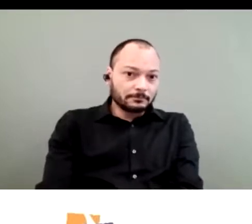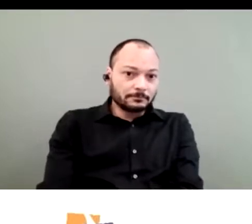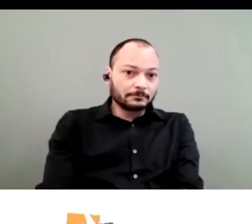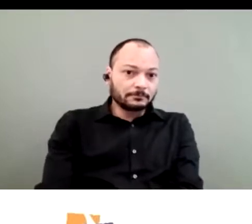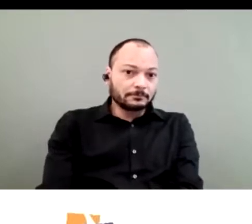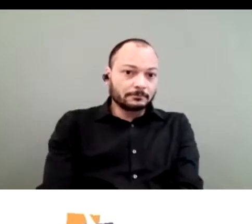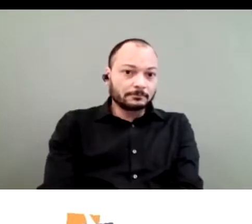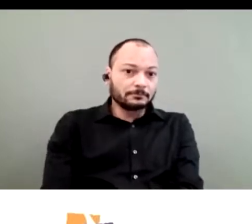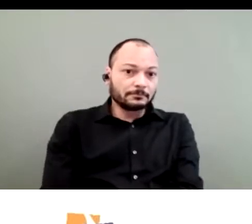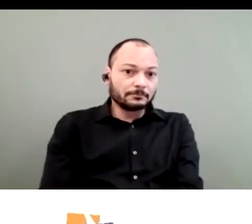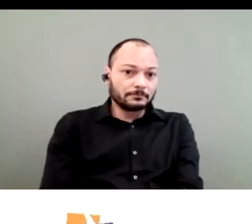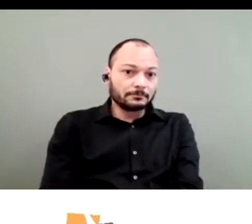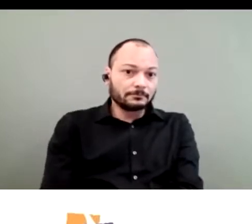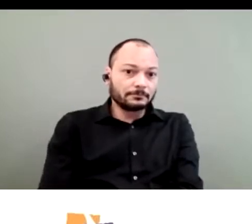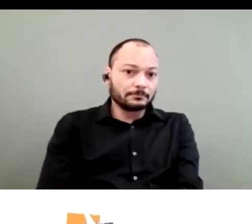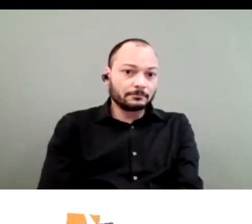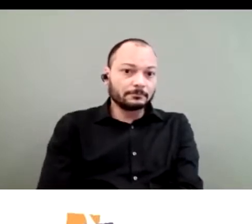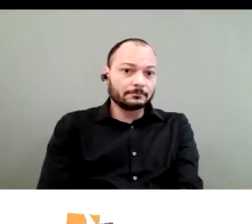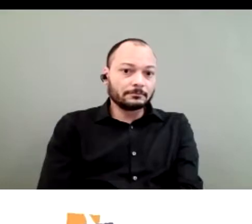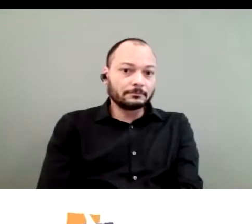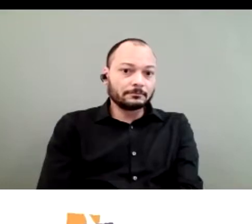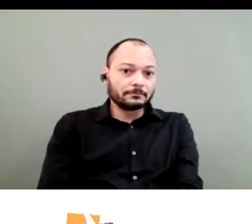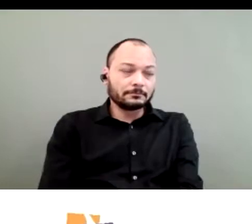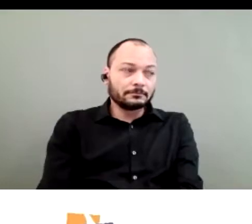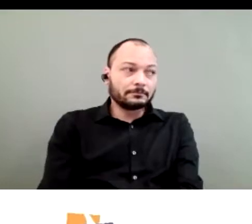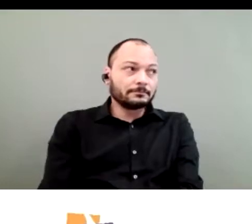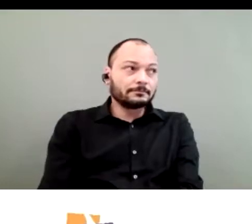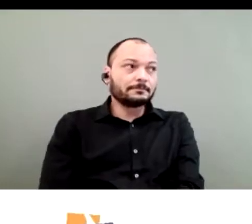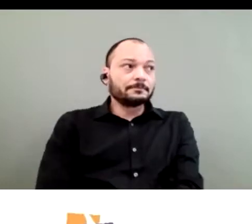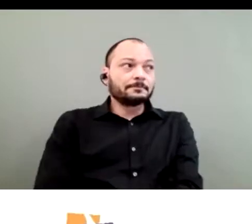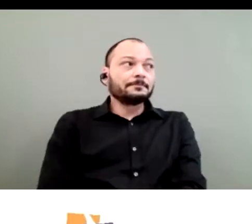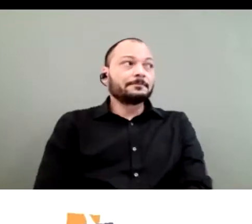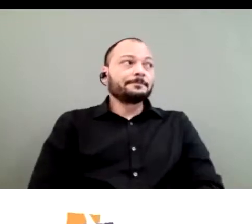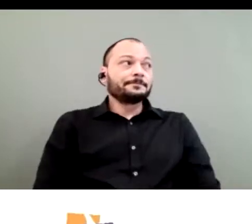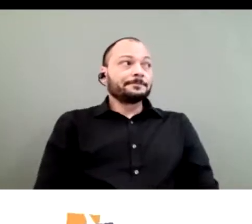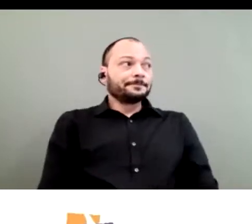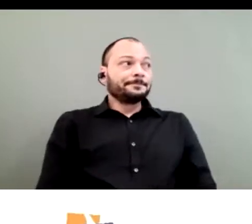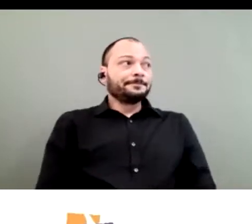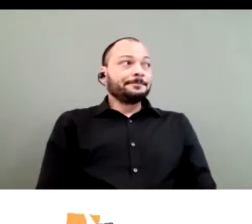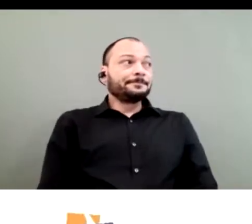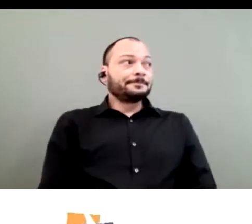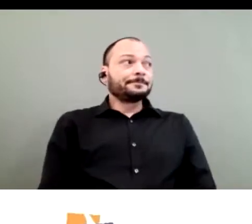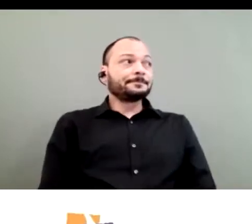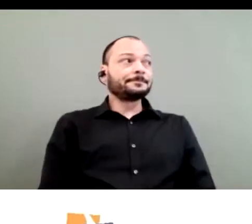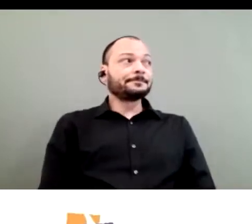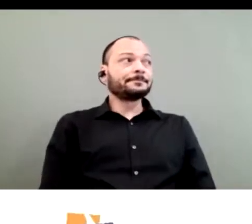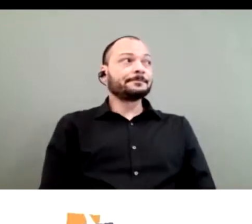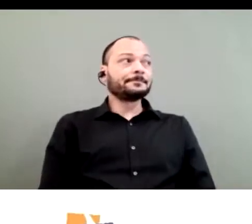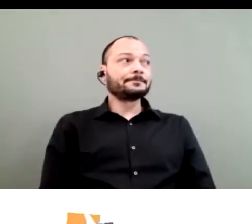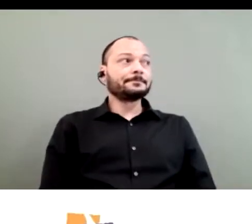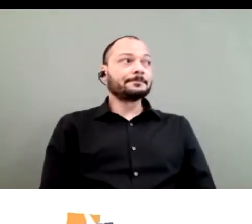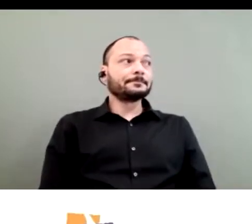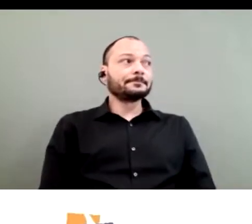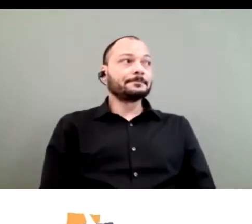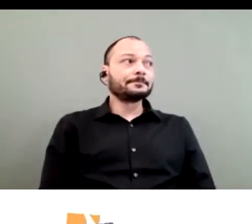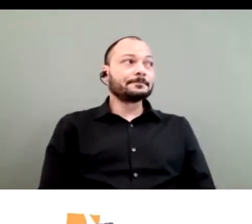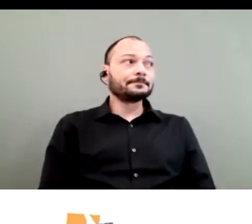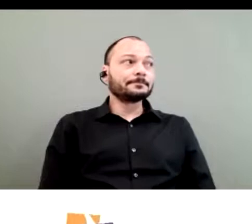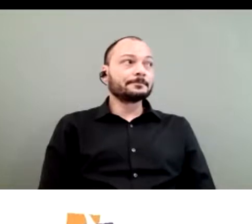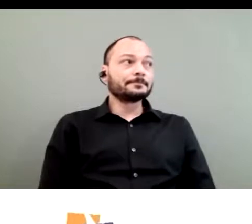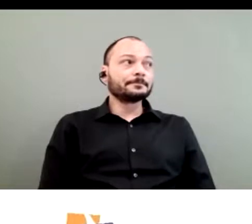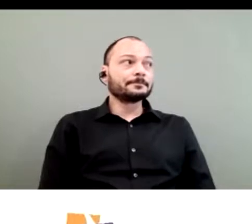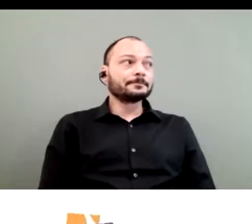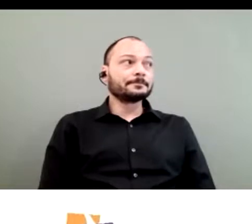in California is, and especially Los Angeles, is very expensive. The other asked questions about the age. So for the young child tax credit in